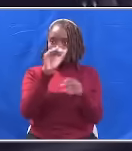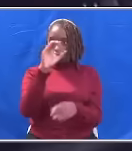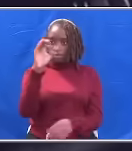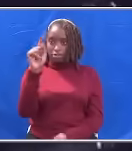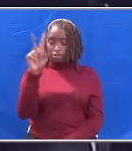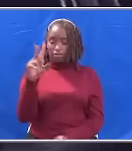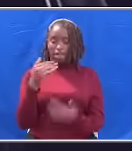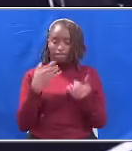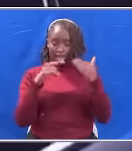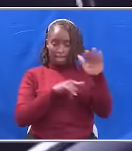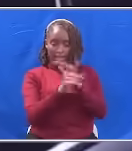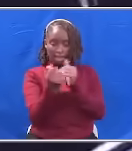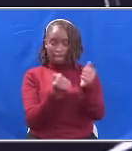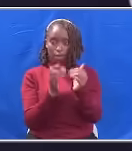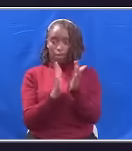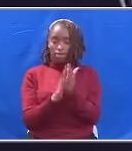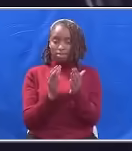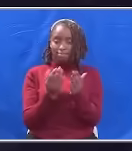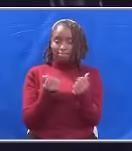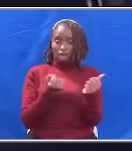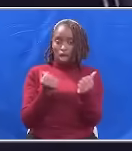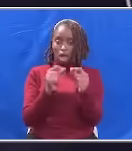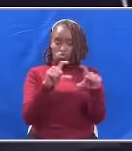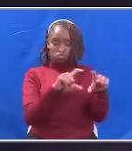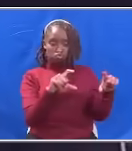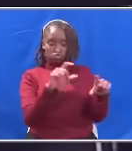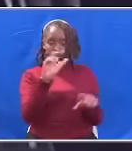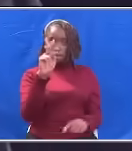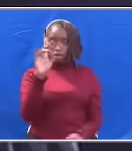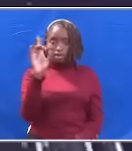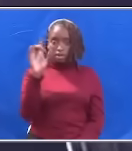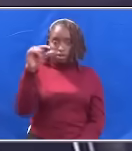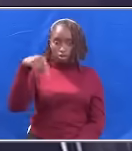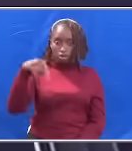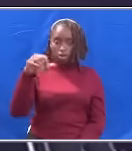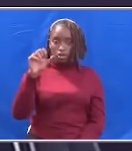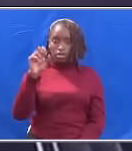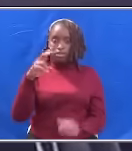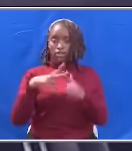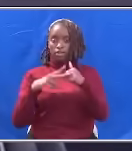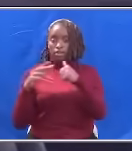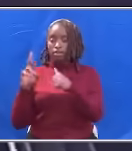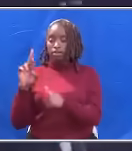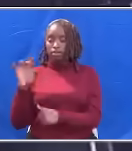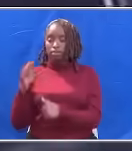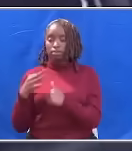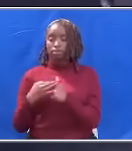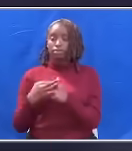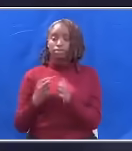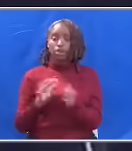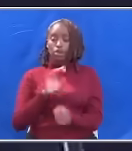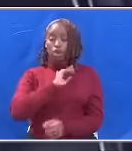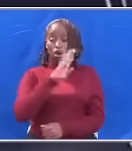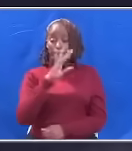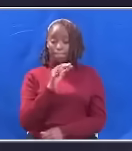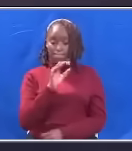Nissan Note car with the registration number KDQ718, allegedly owned by Hashim Dagane. And this was the last